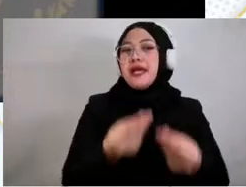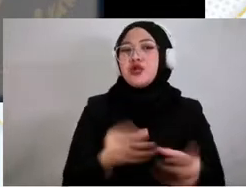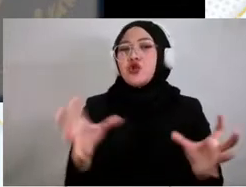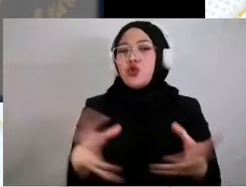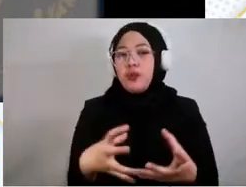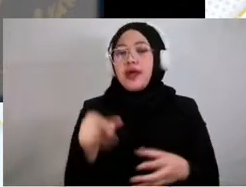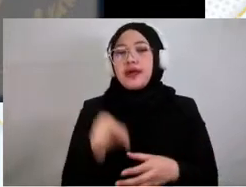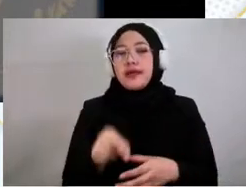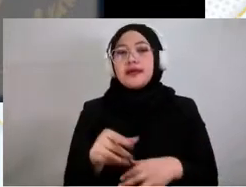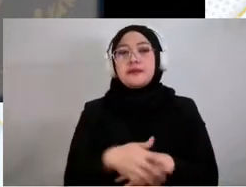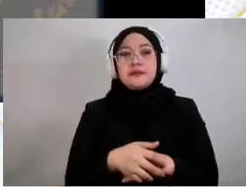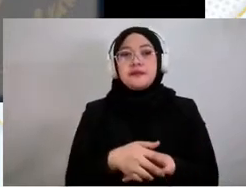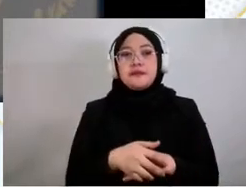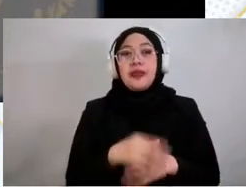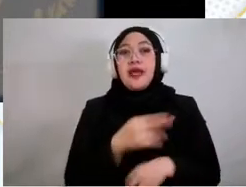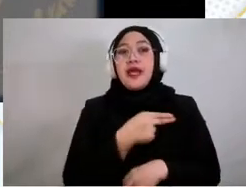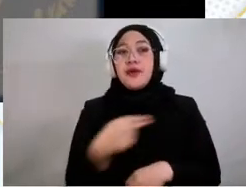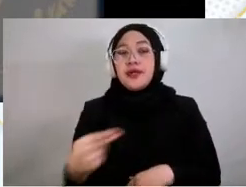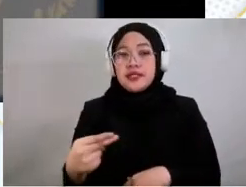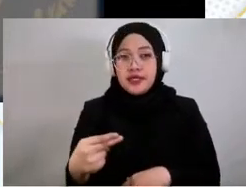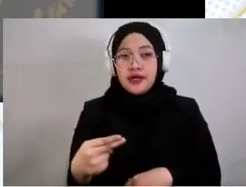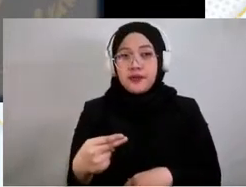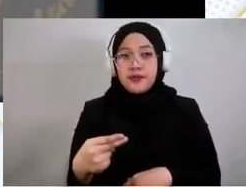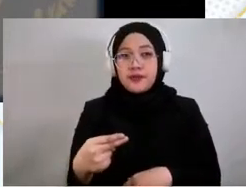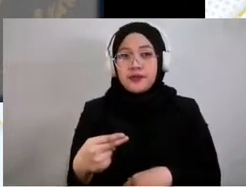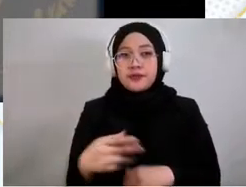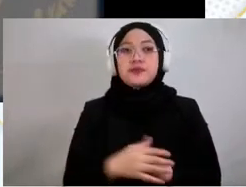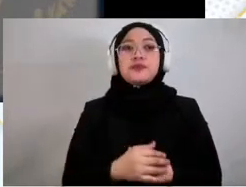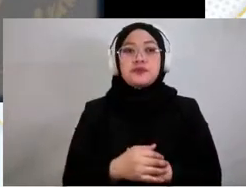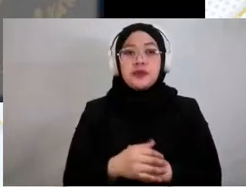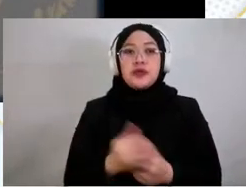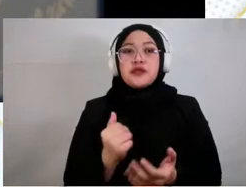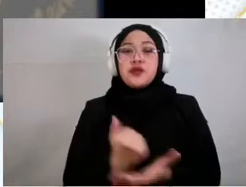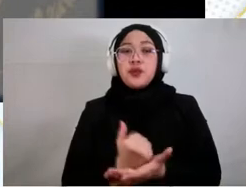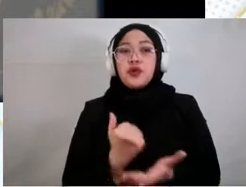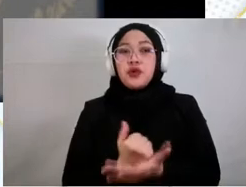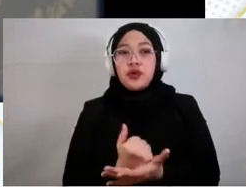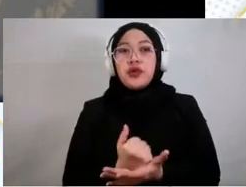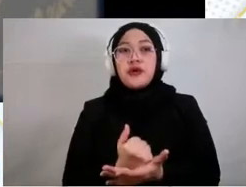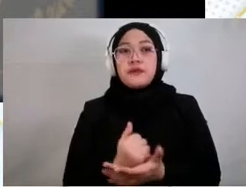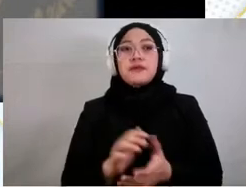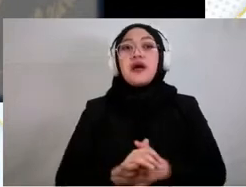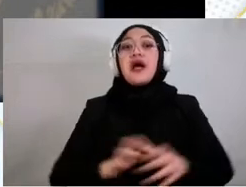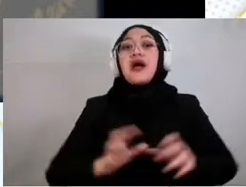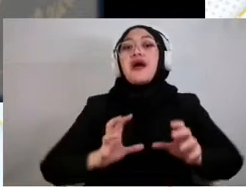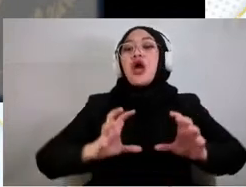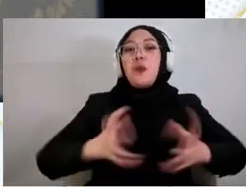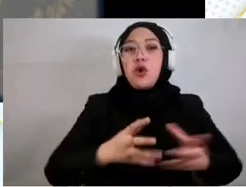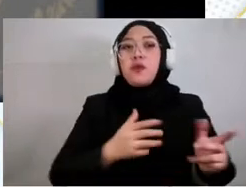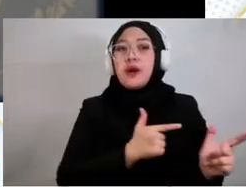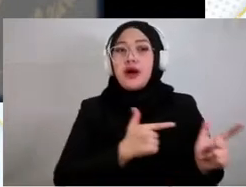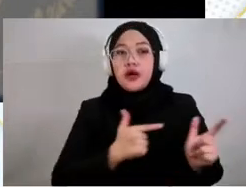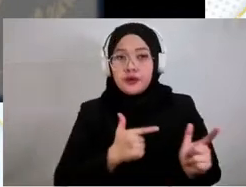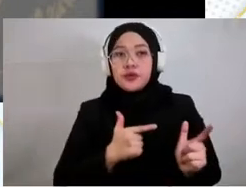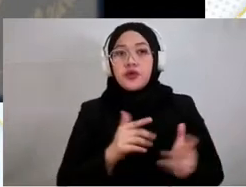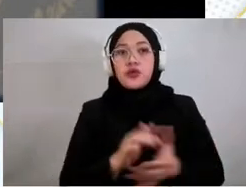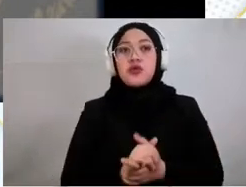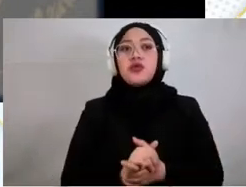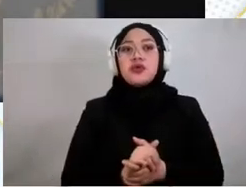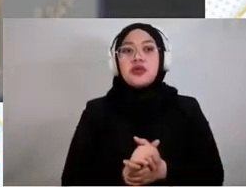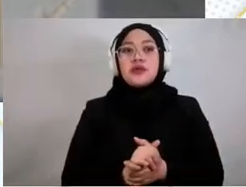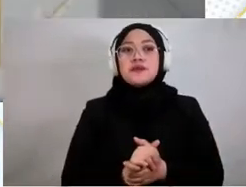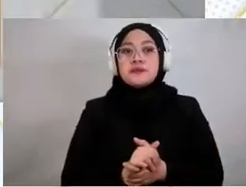And then Indonesia, also a country which armed forces are not yet allowed